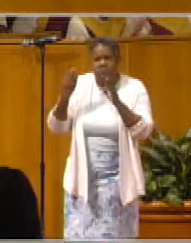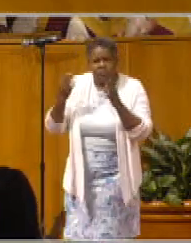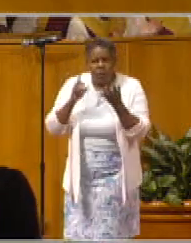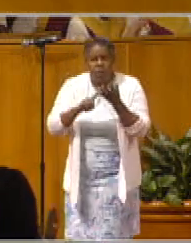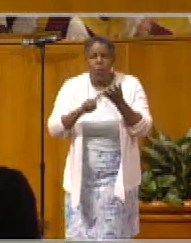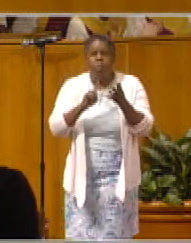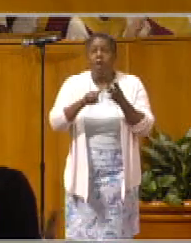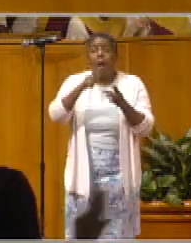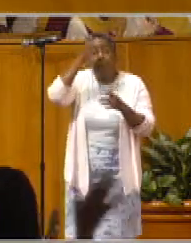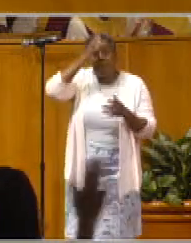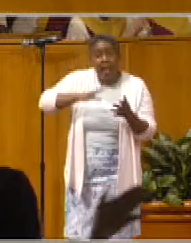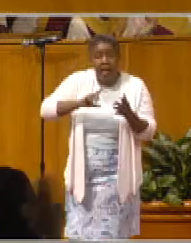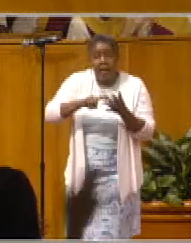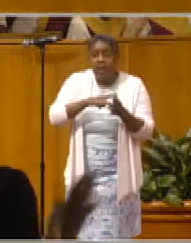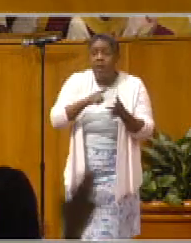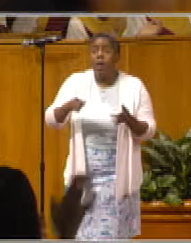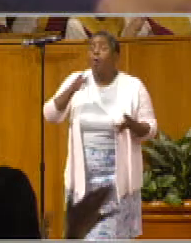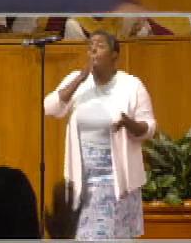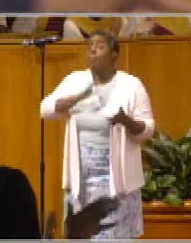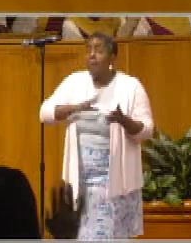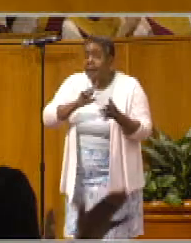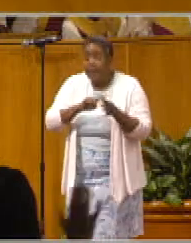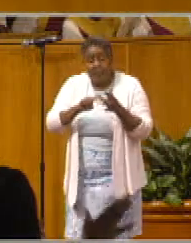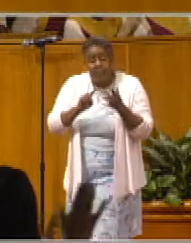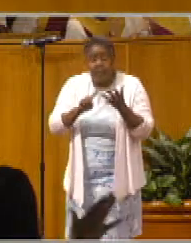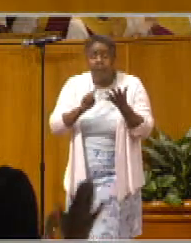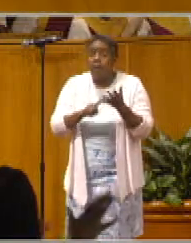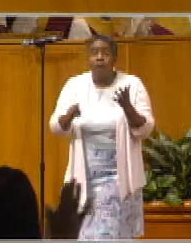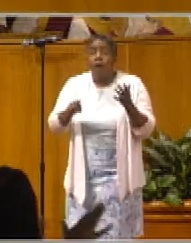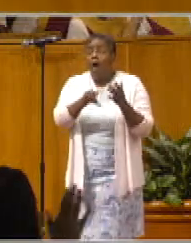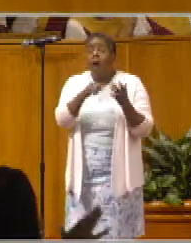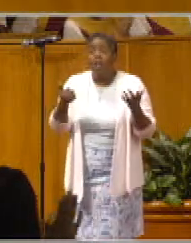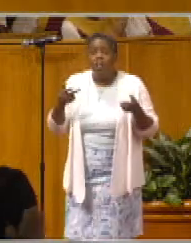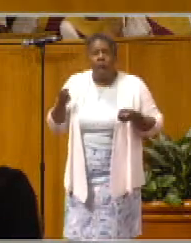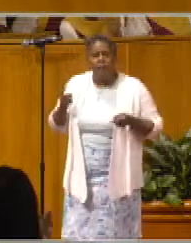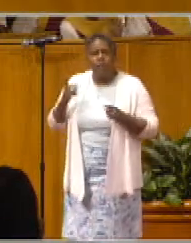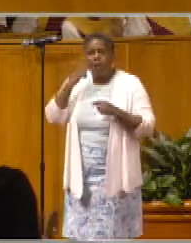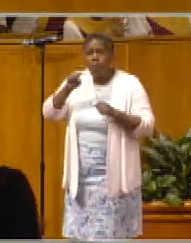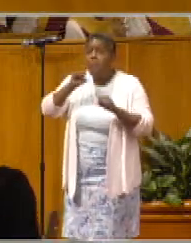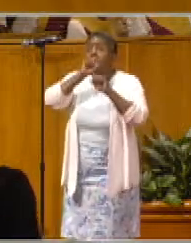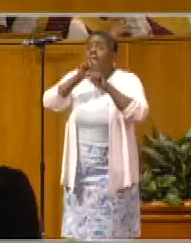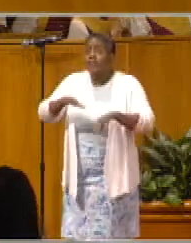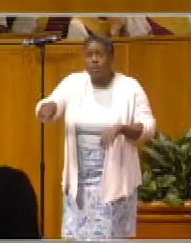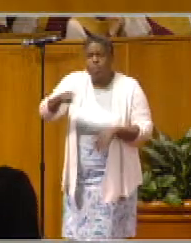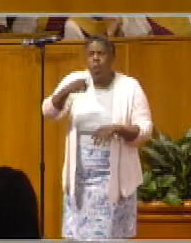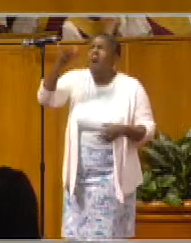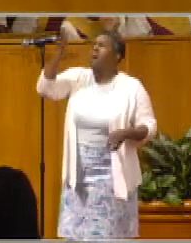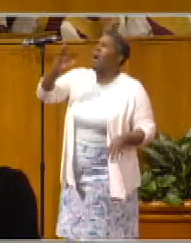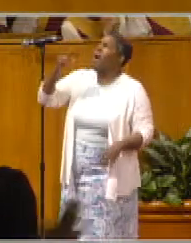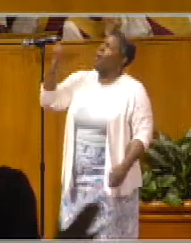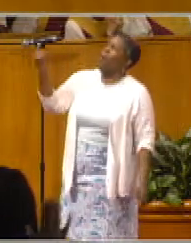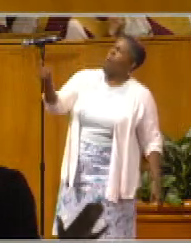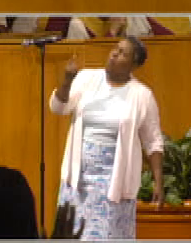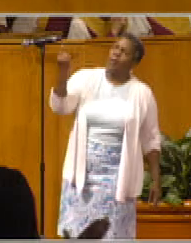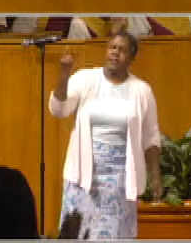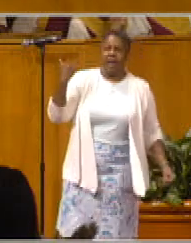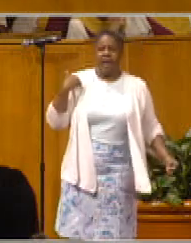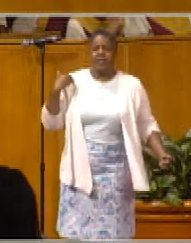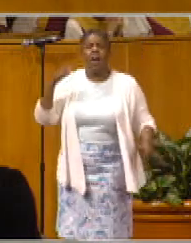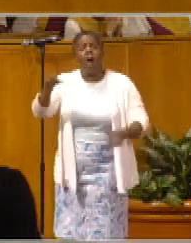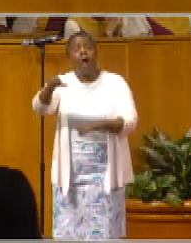got another man. He's got another woman. He's got another opportunity to bless you. God always